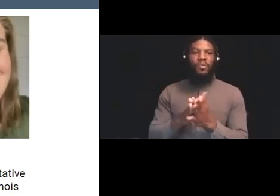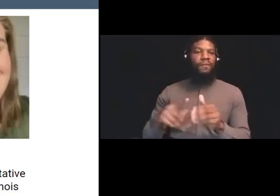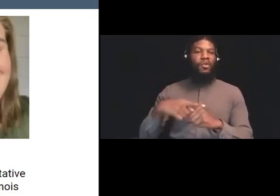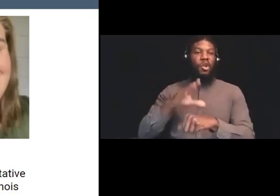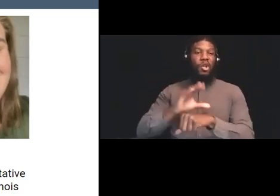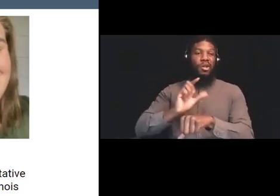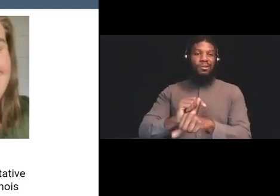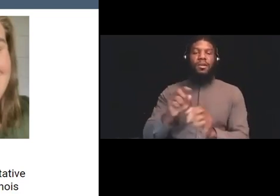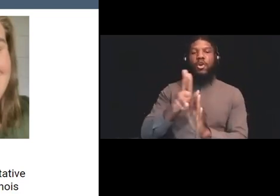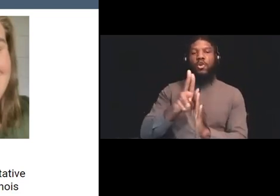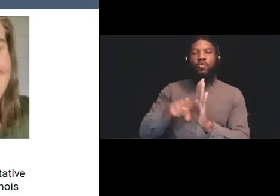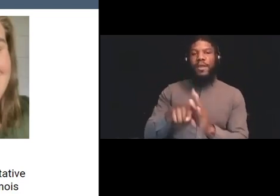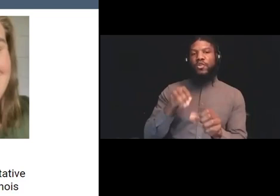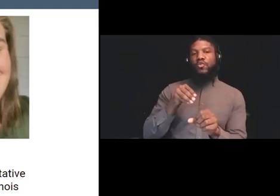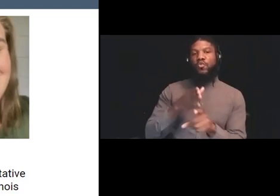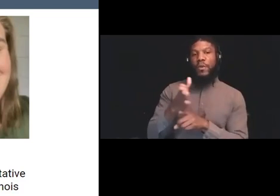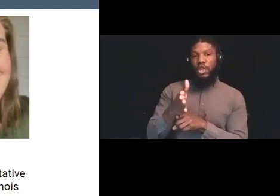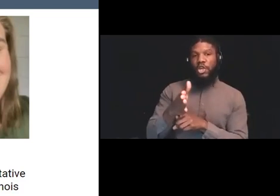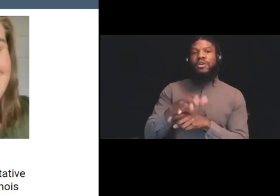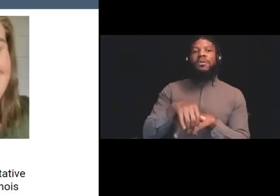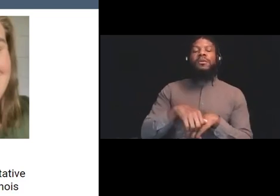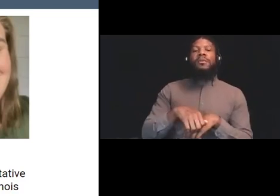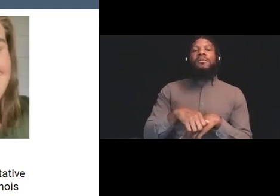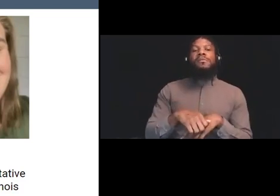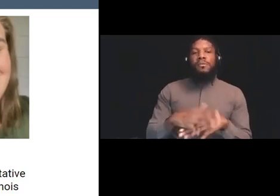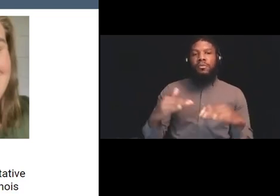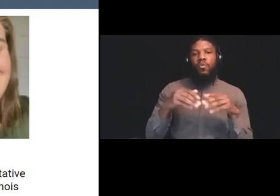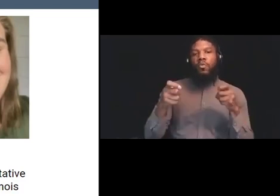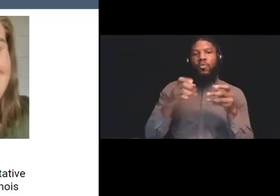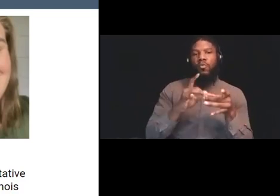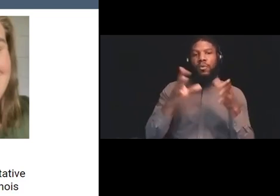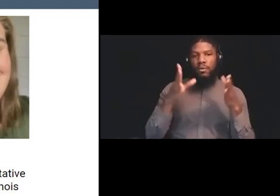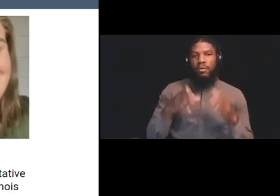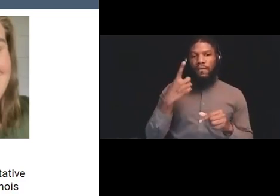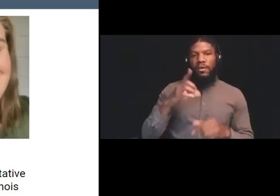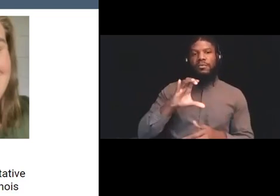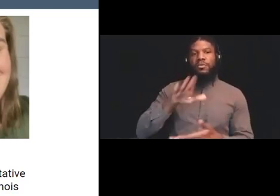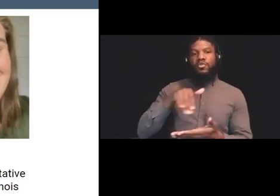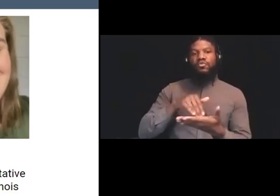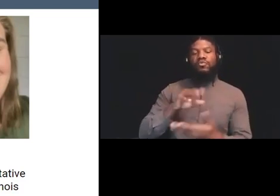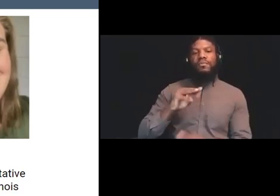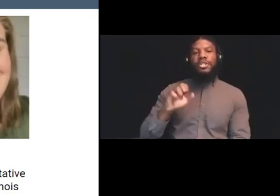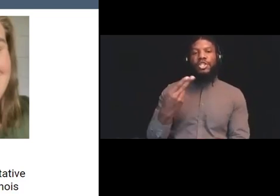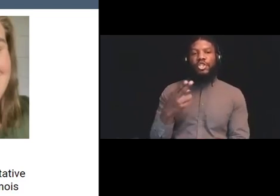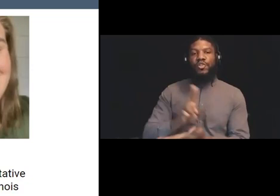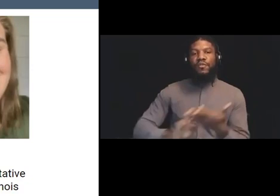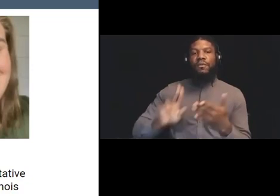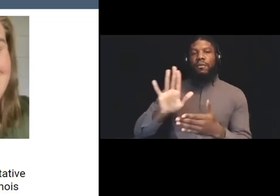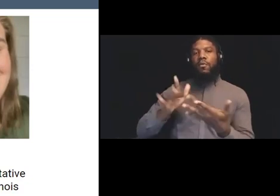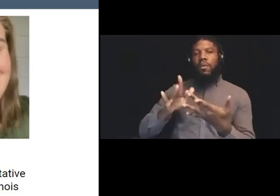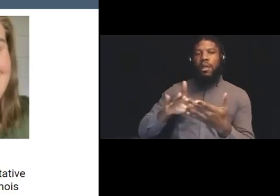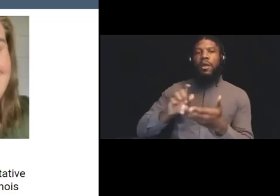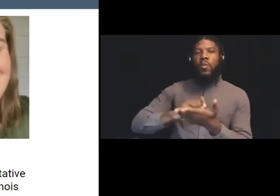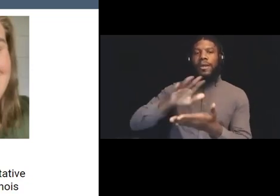in her undergraduate career and served as the co-coordinator of Central Michigan University's Online Writing Center as part of